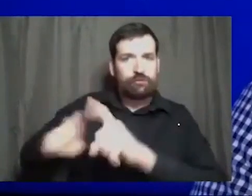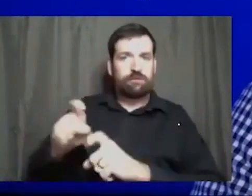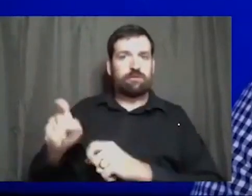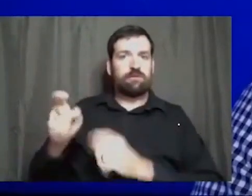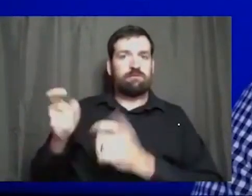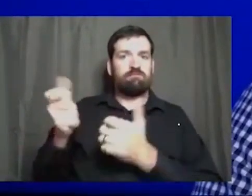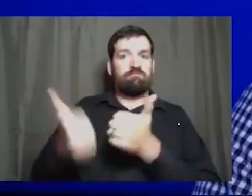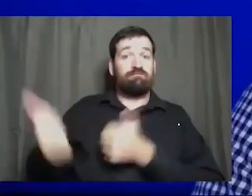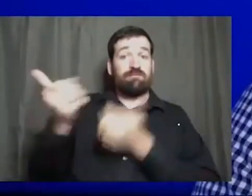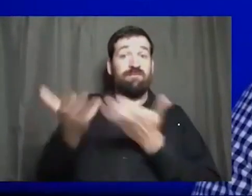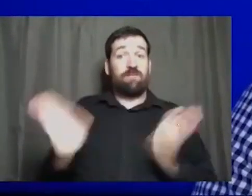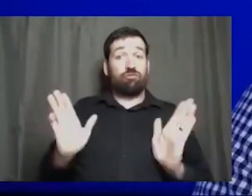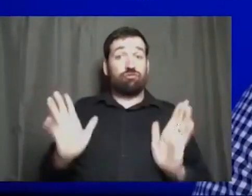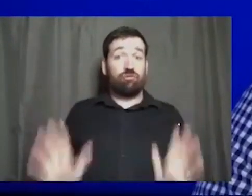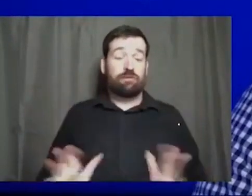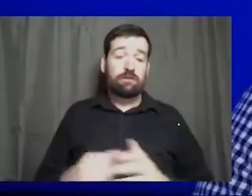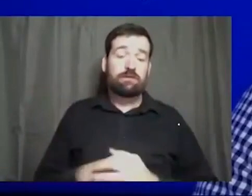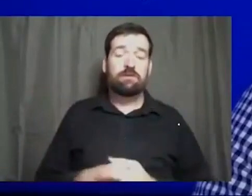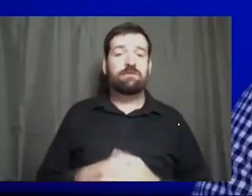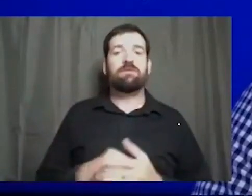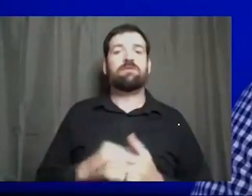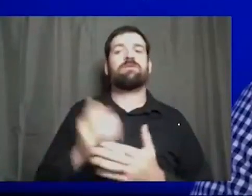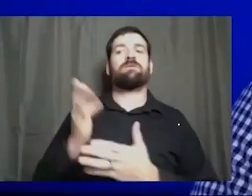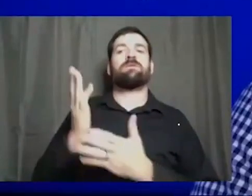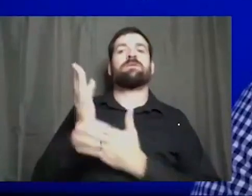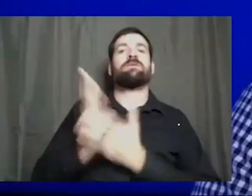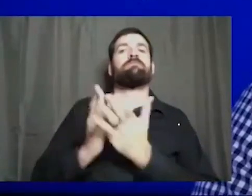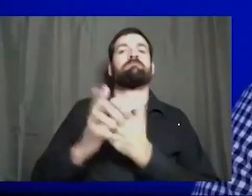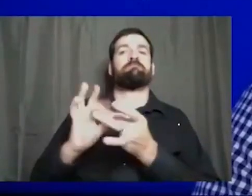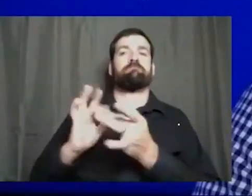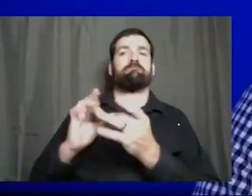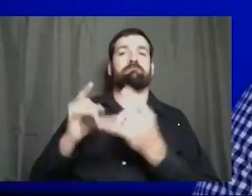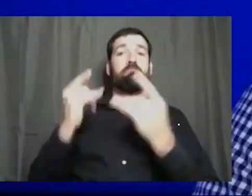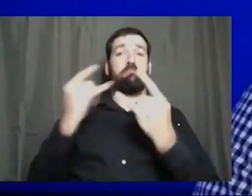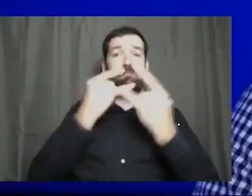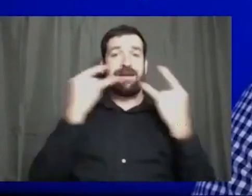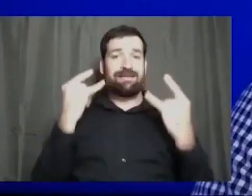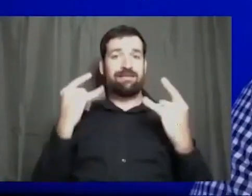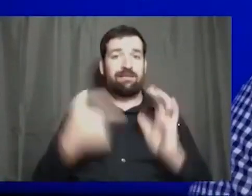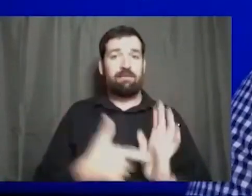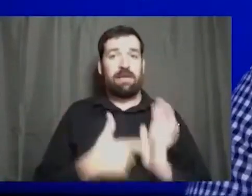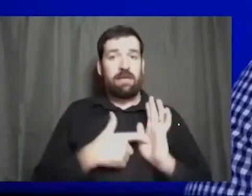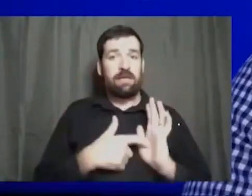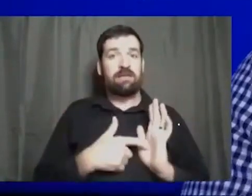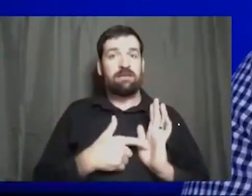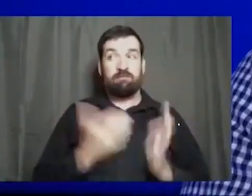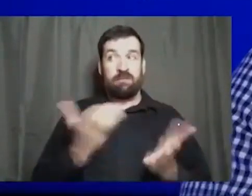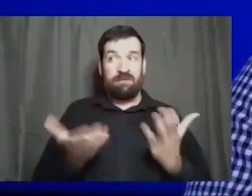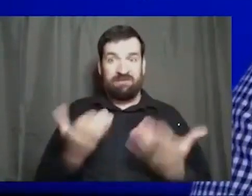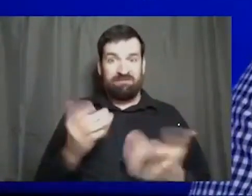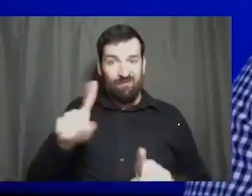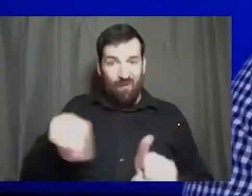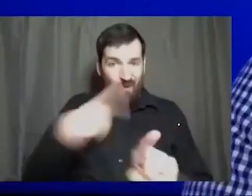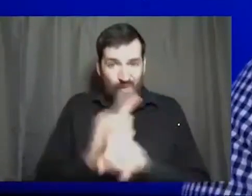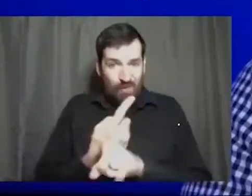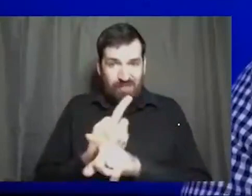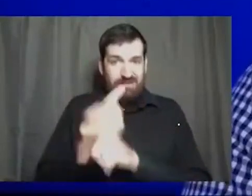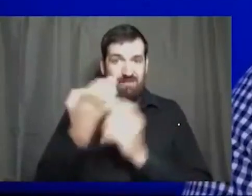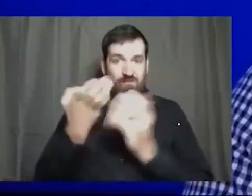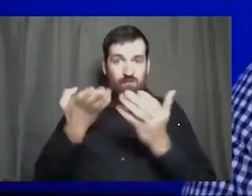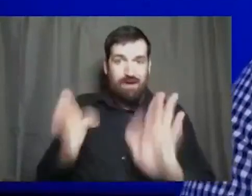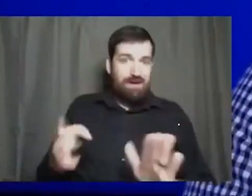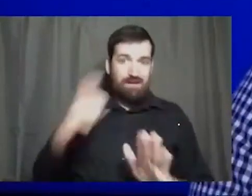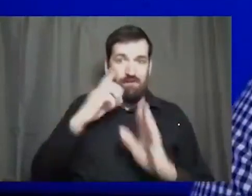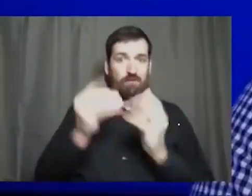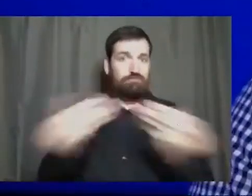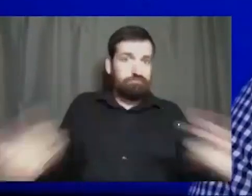number of health officials say that mask mandates, requiring masks might be one of the only ways to try to curb the numbers. What are you seeing and